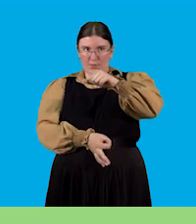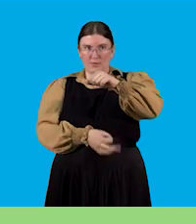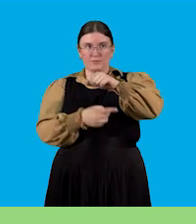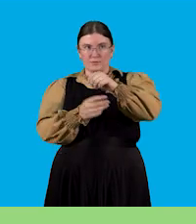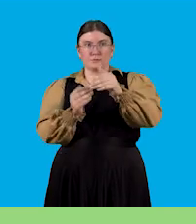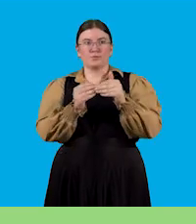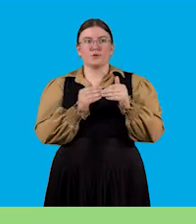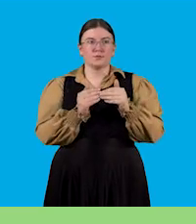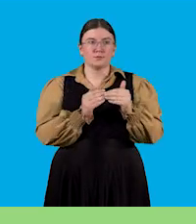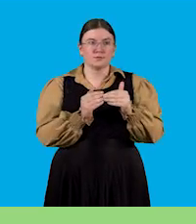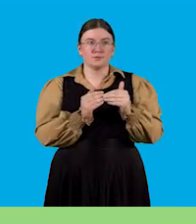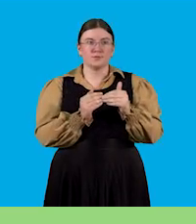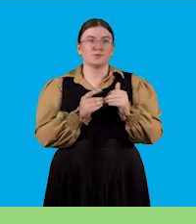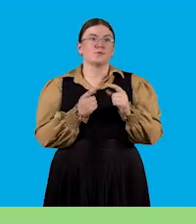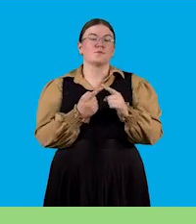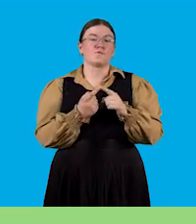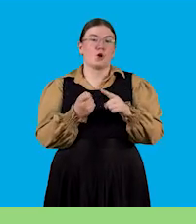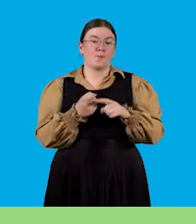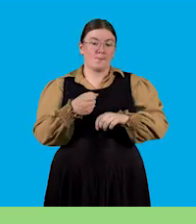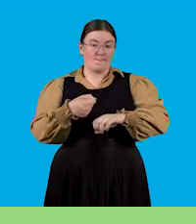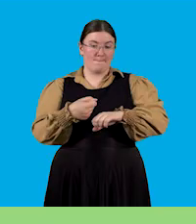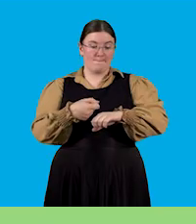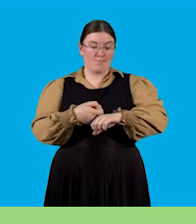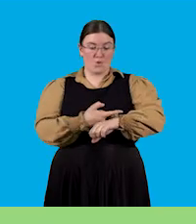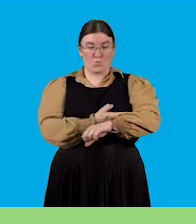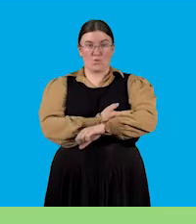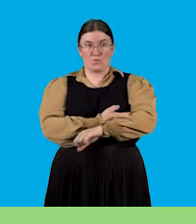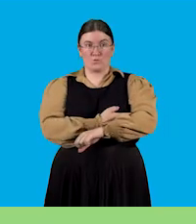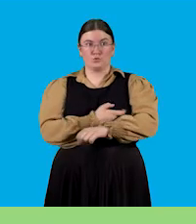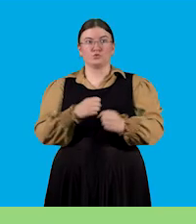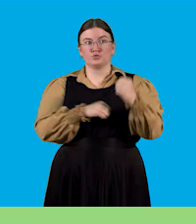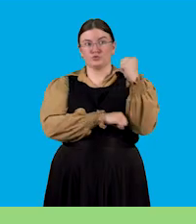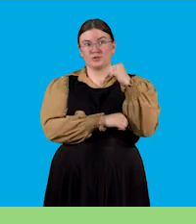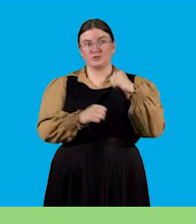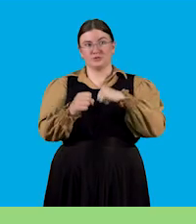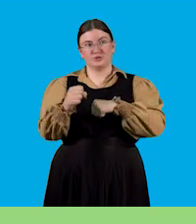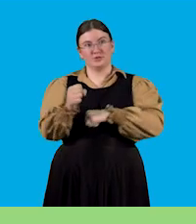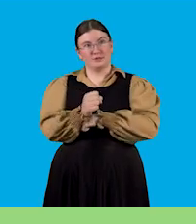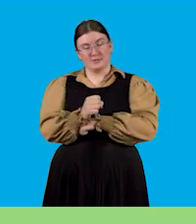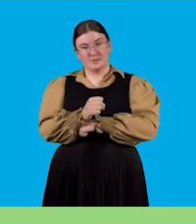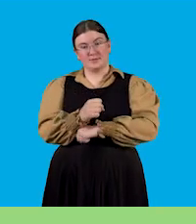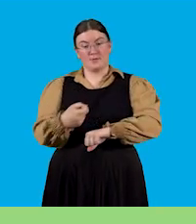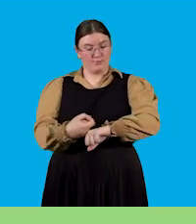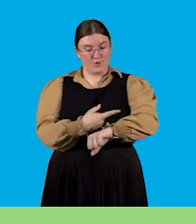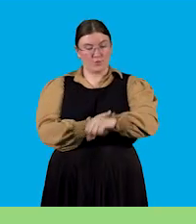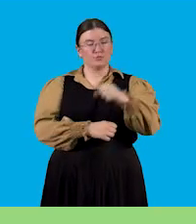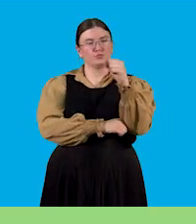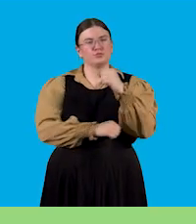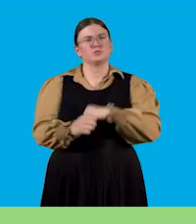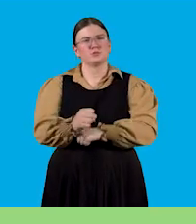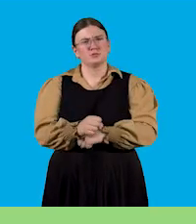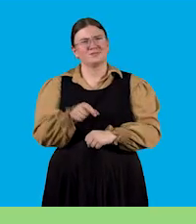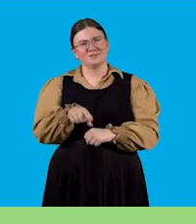cord are enclosed and protected by certain bone structures. Name the bone